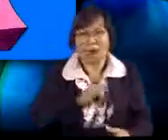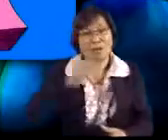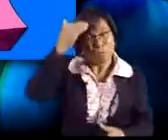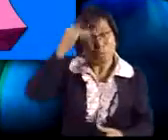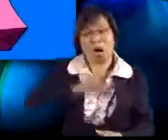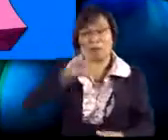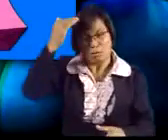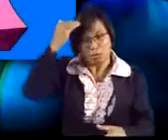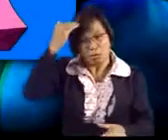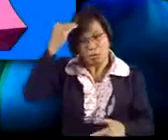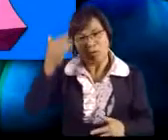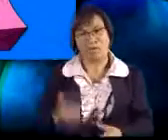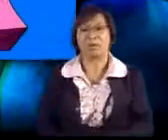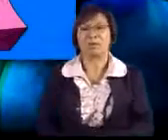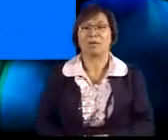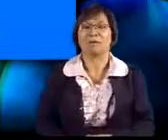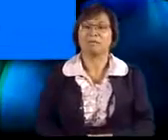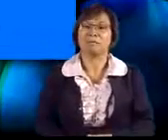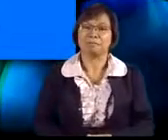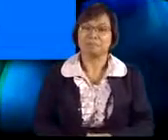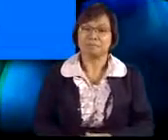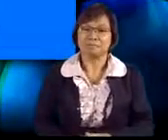I know. But let this screen help you.